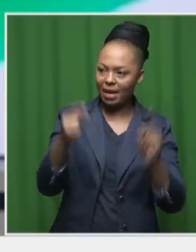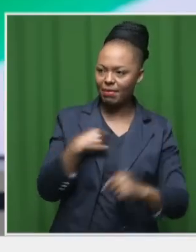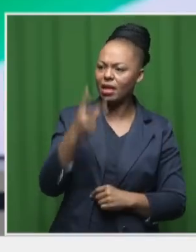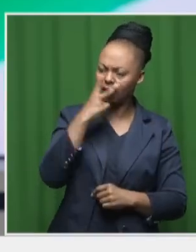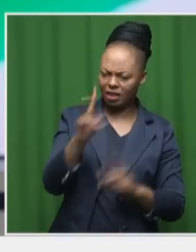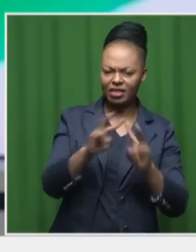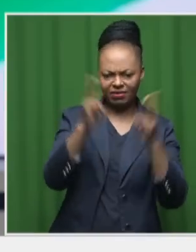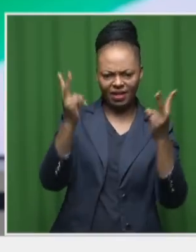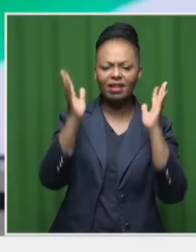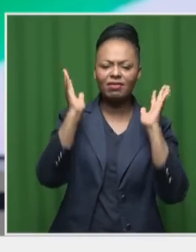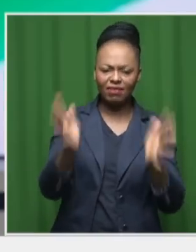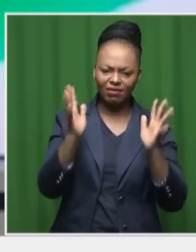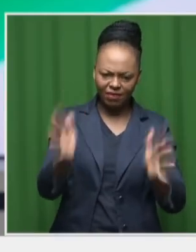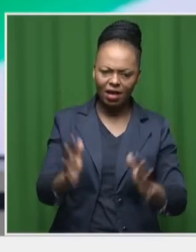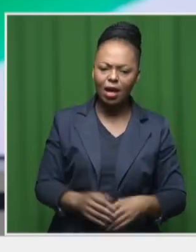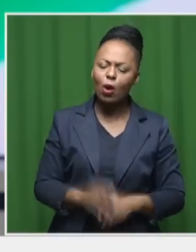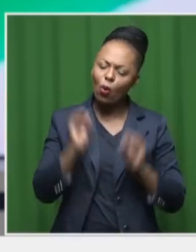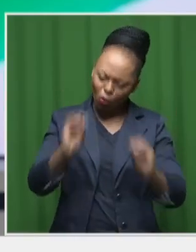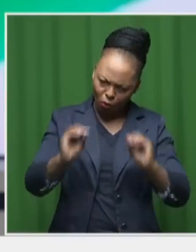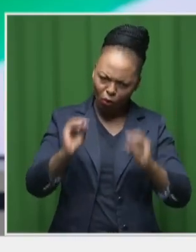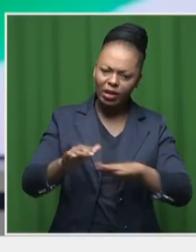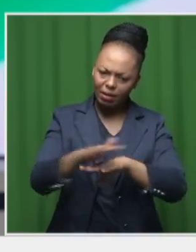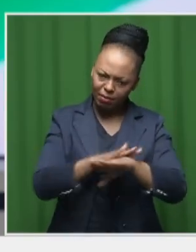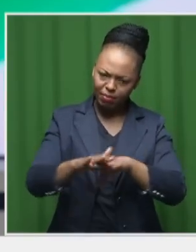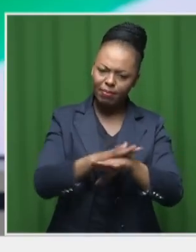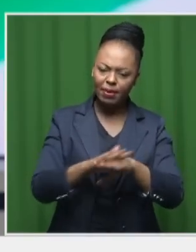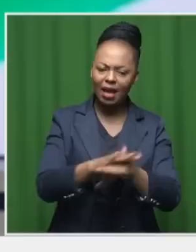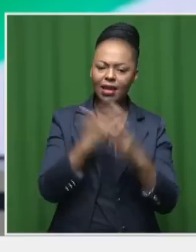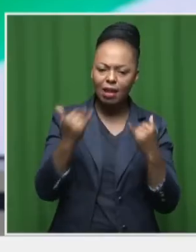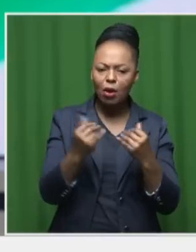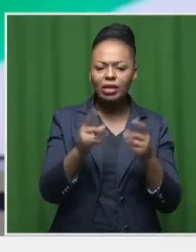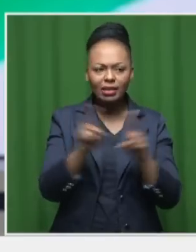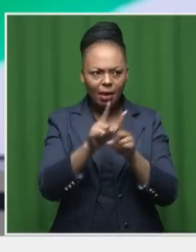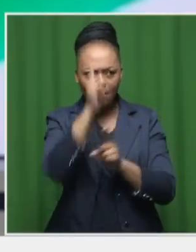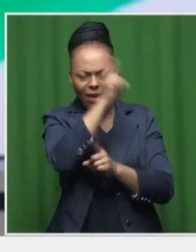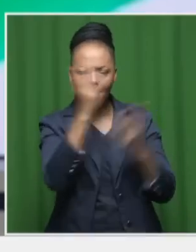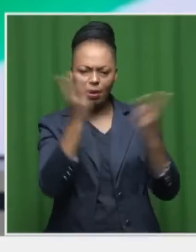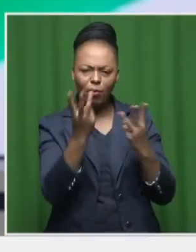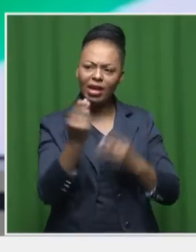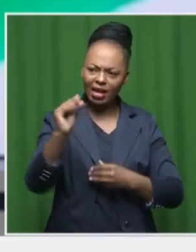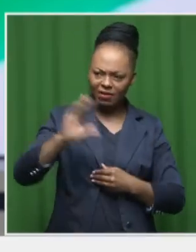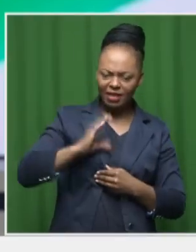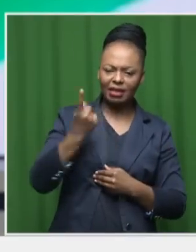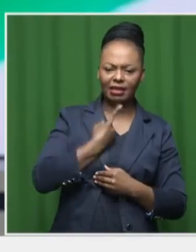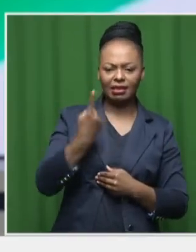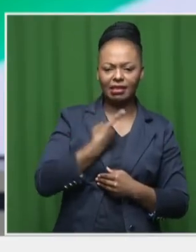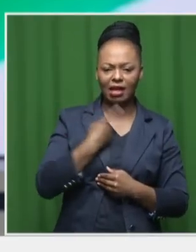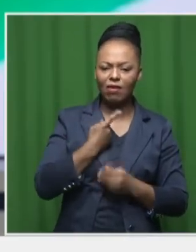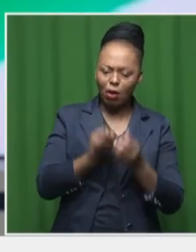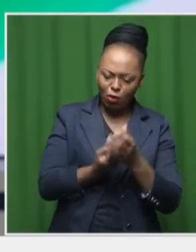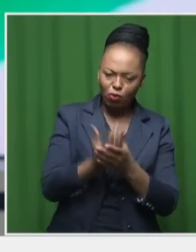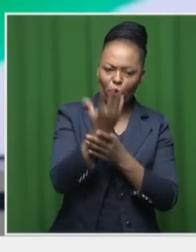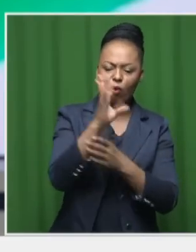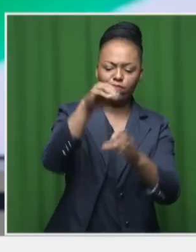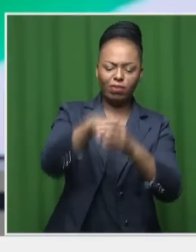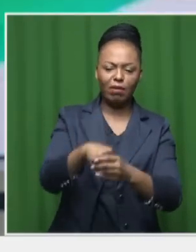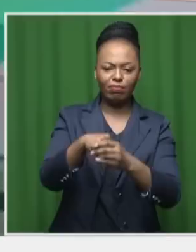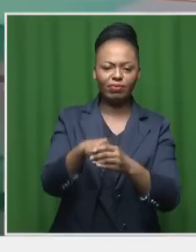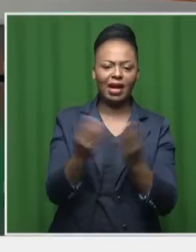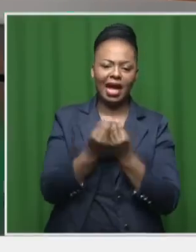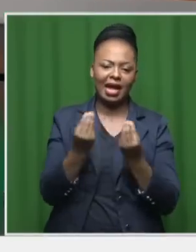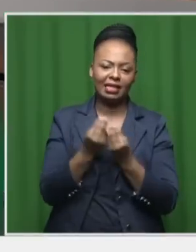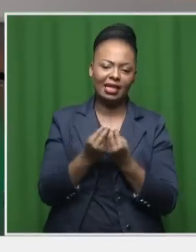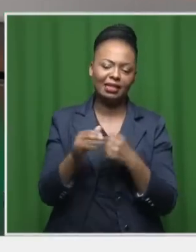difference on the grassroots, and that middle class is investing in themselves and want to grow the country and the asset base. All right, we've got to leave it